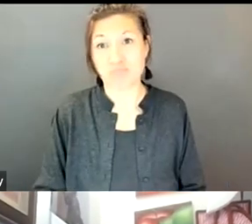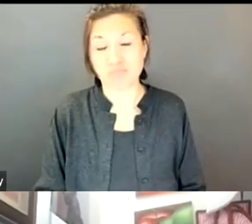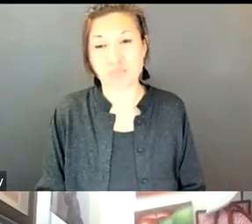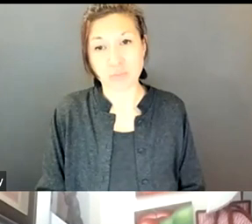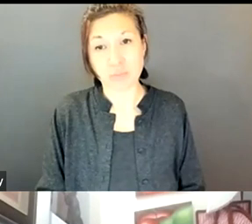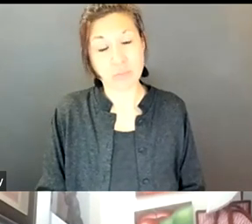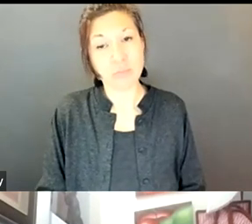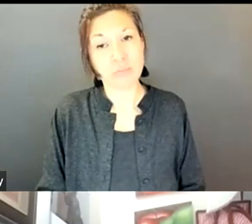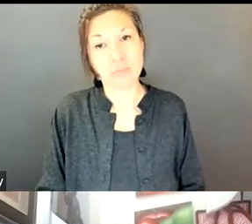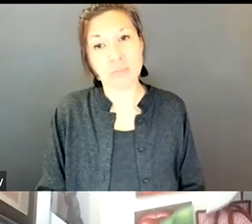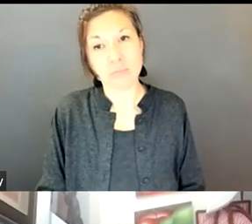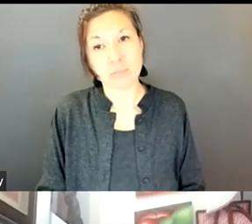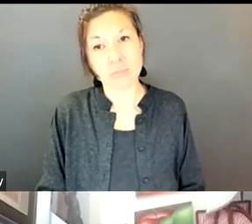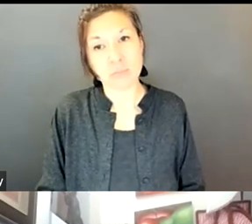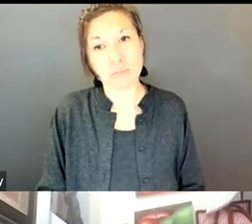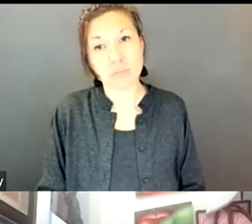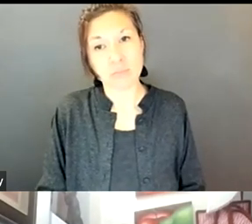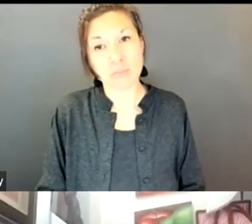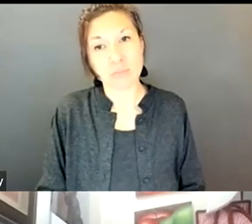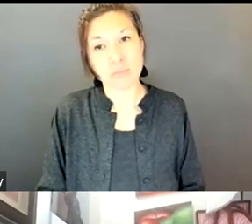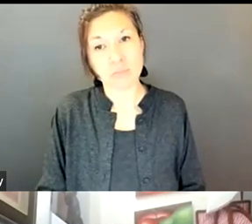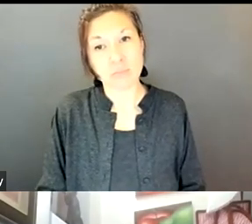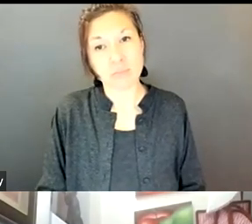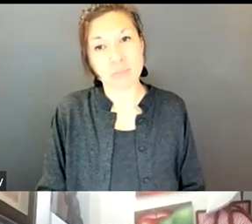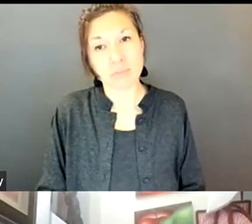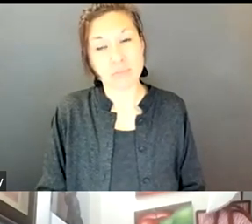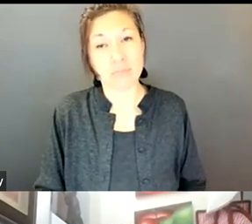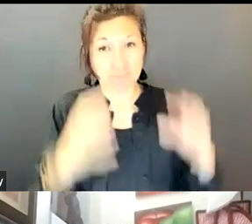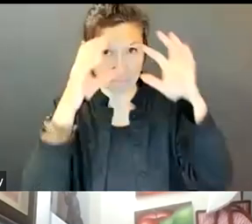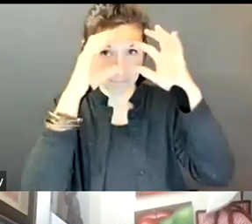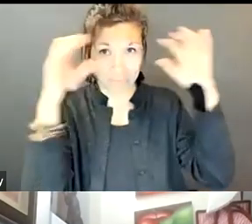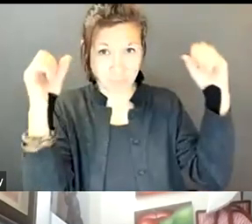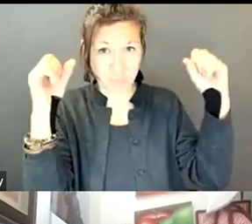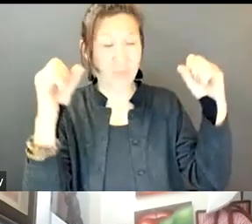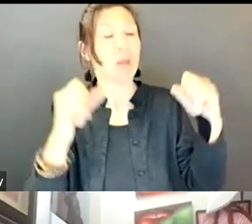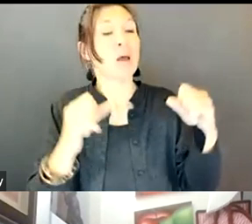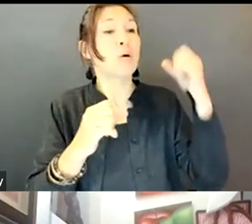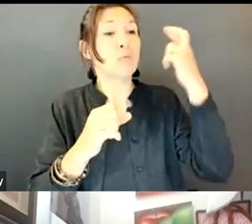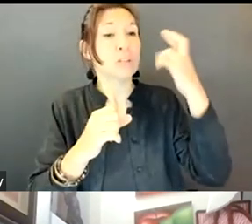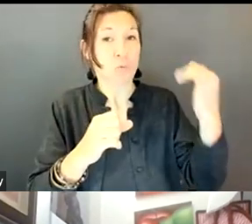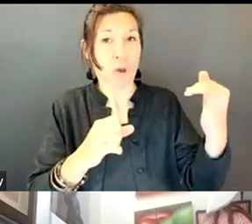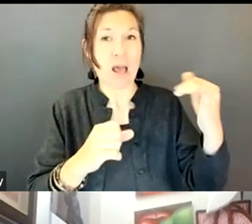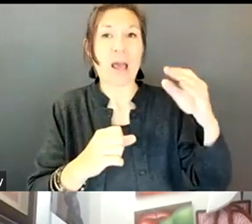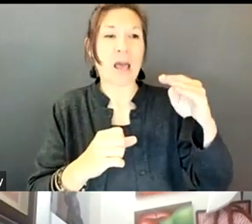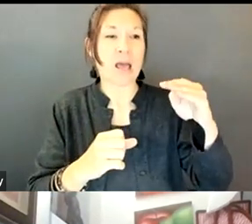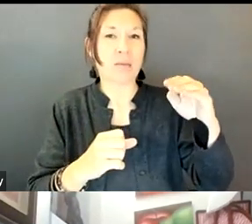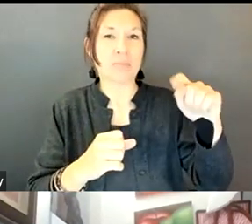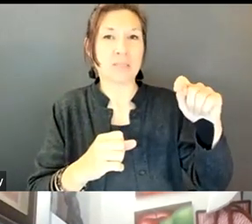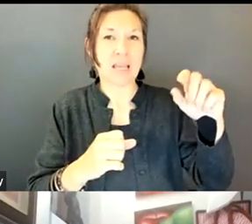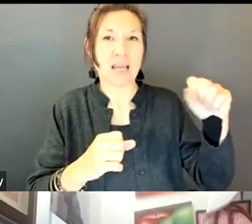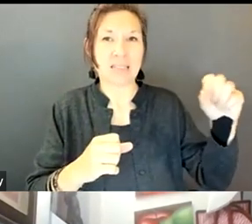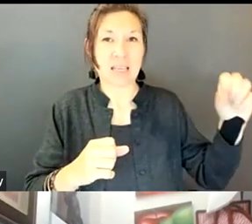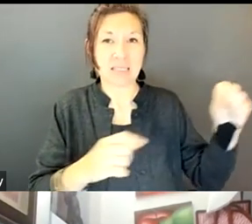this is why in the budget um we've we LED with mtss as a tier one